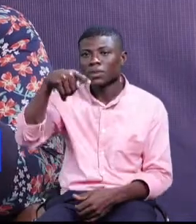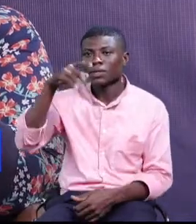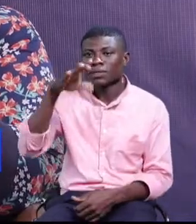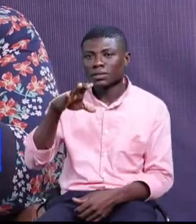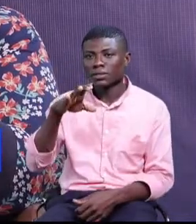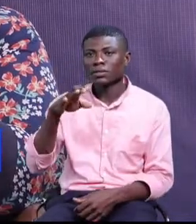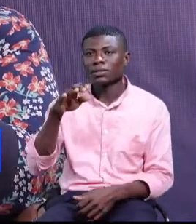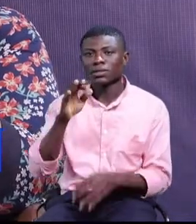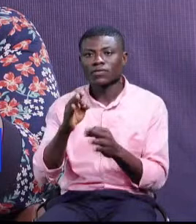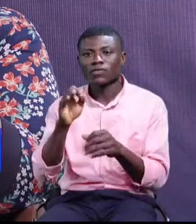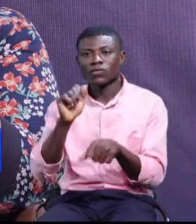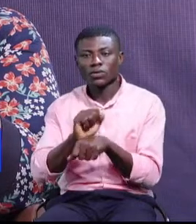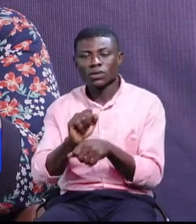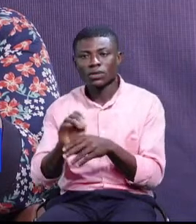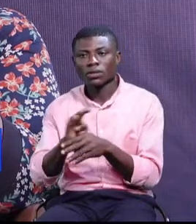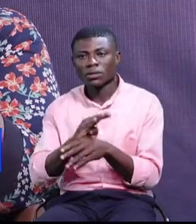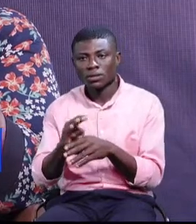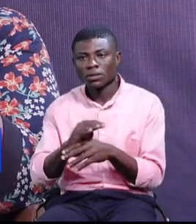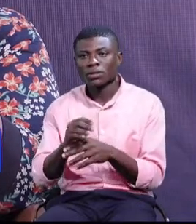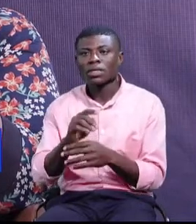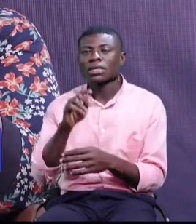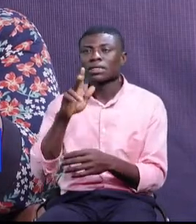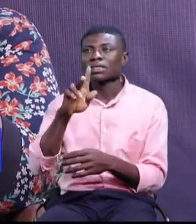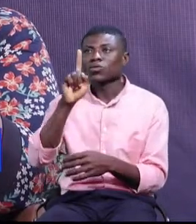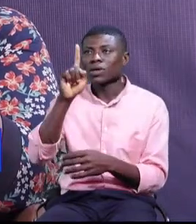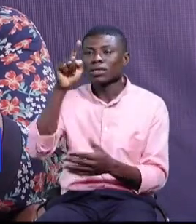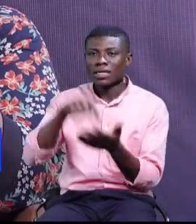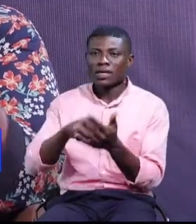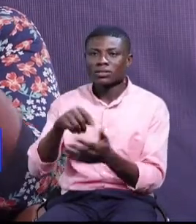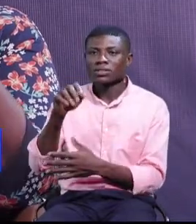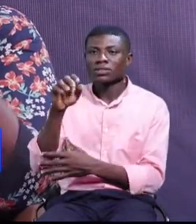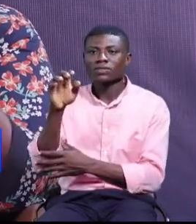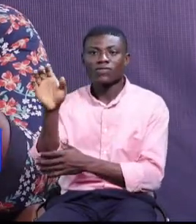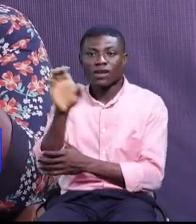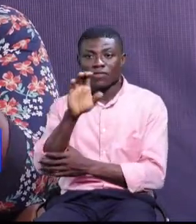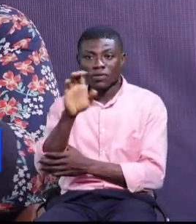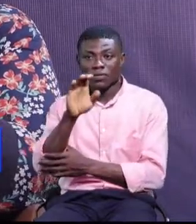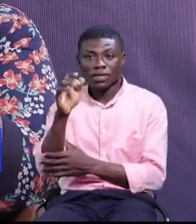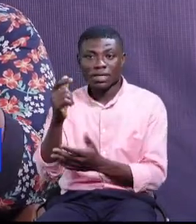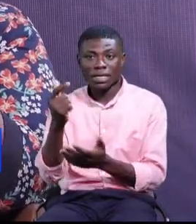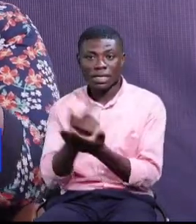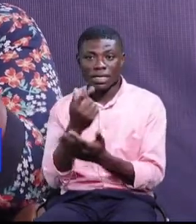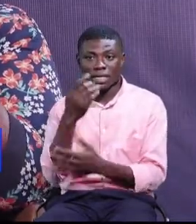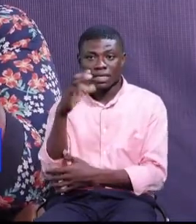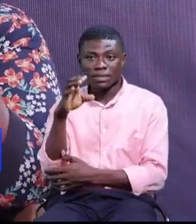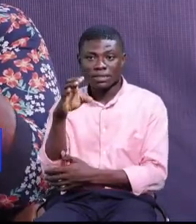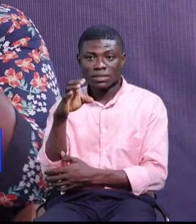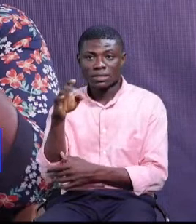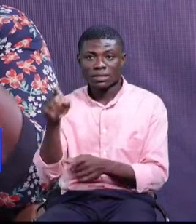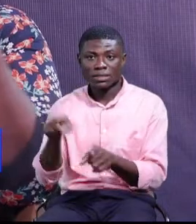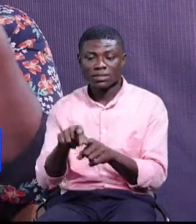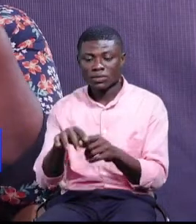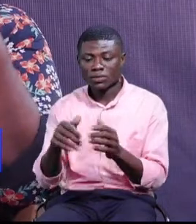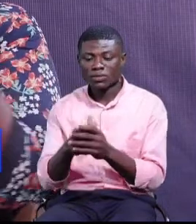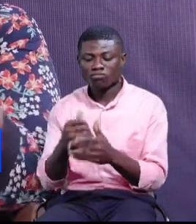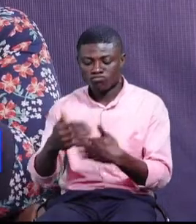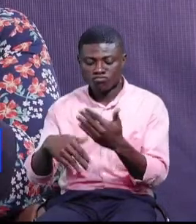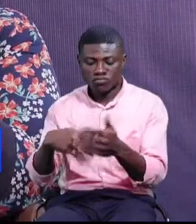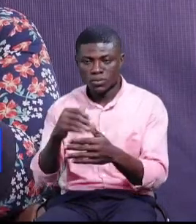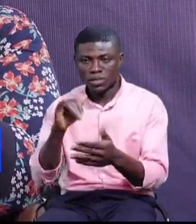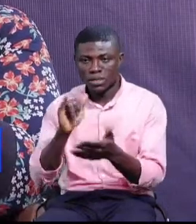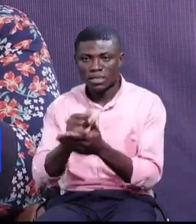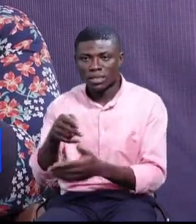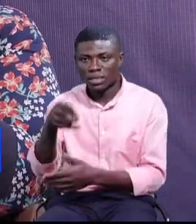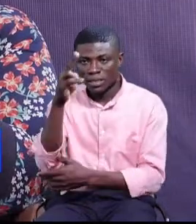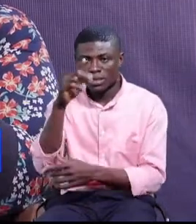like trading, you are paying like 31,500 Ghana cedis. And it follows like that. I think that is the